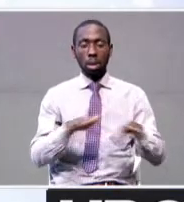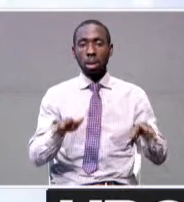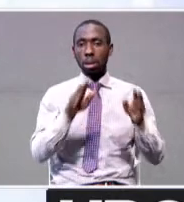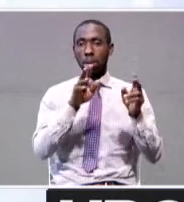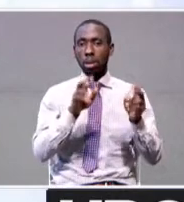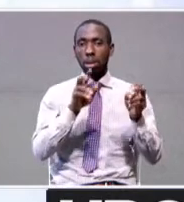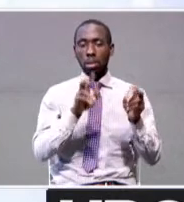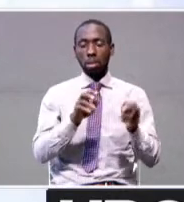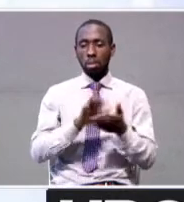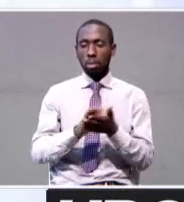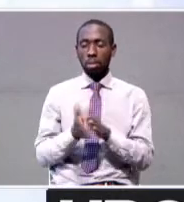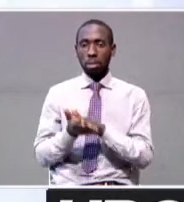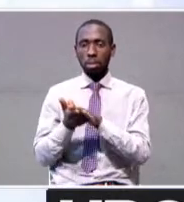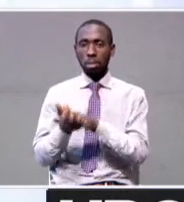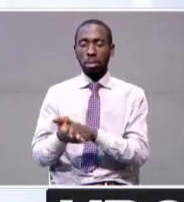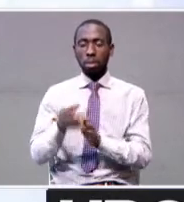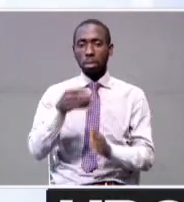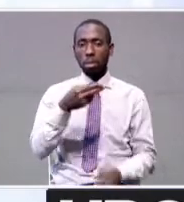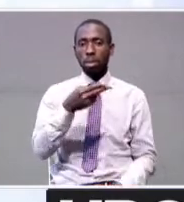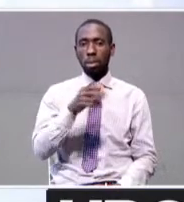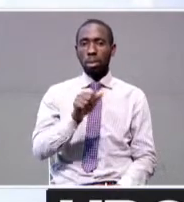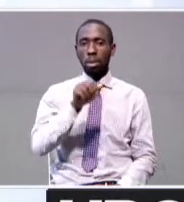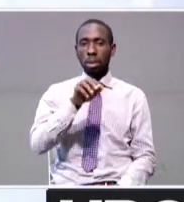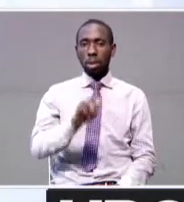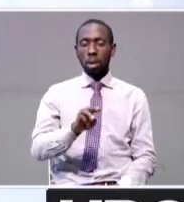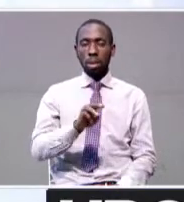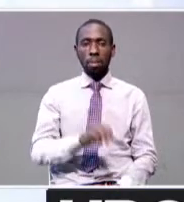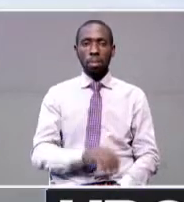ttaka lya Kabaka ery'ekigombosiro.